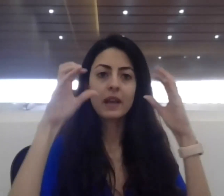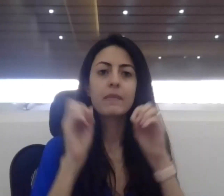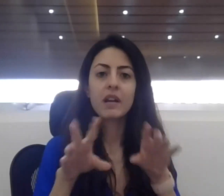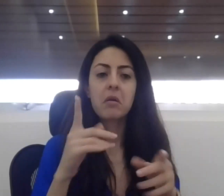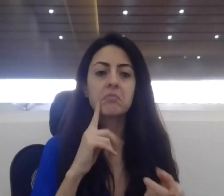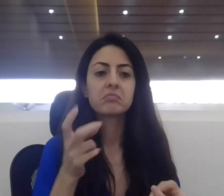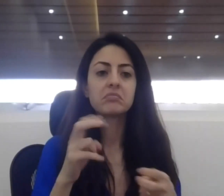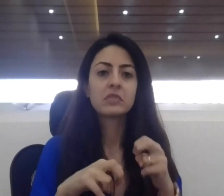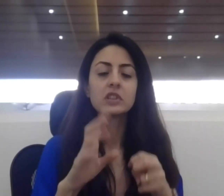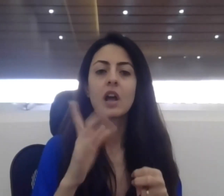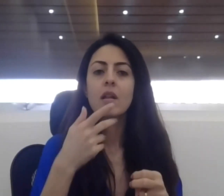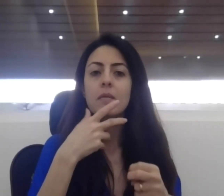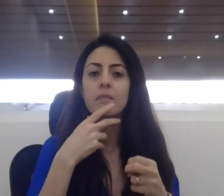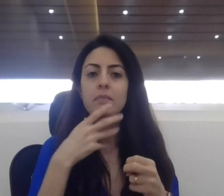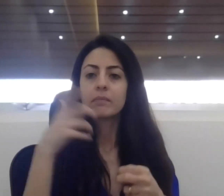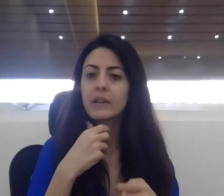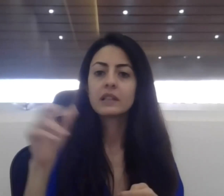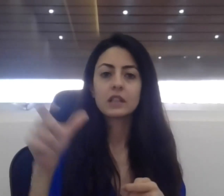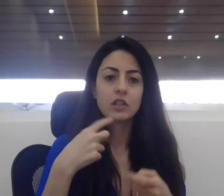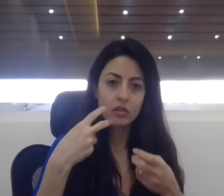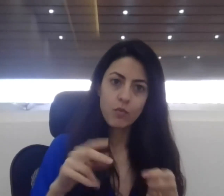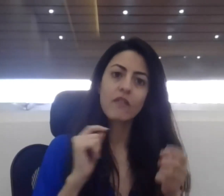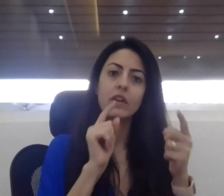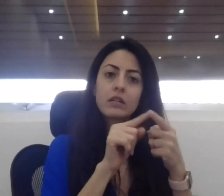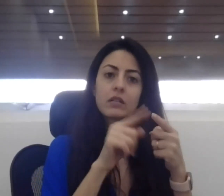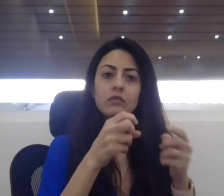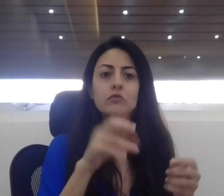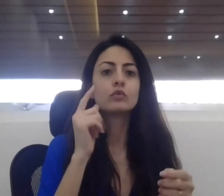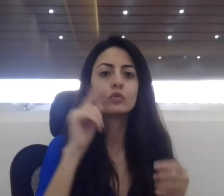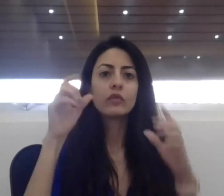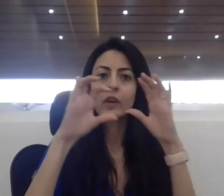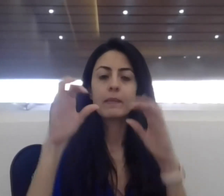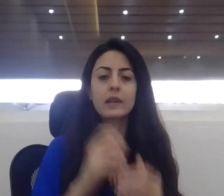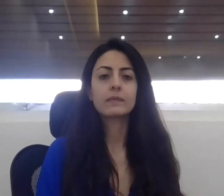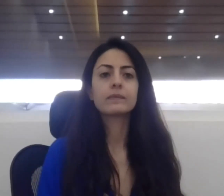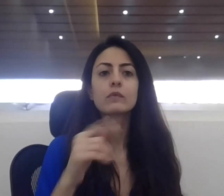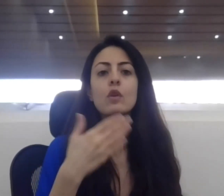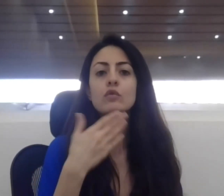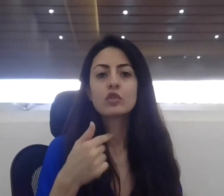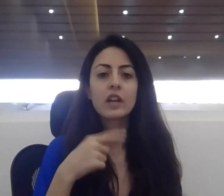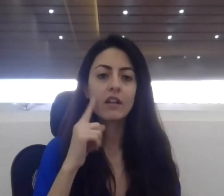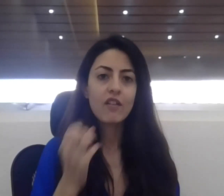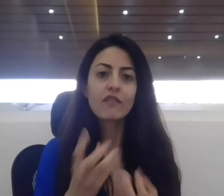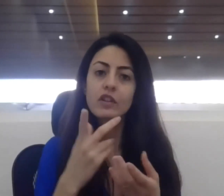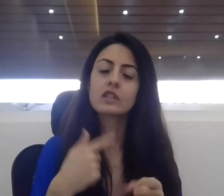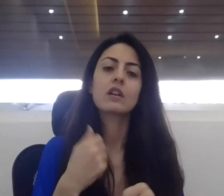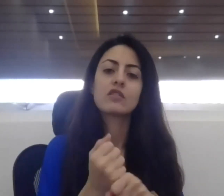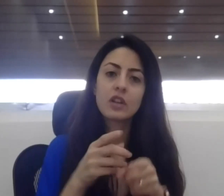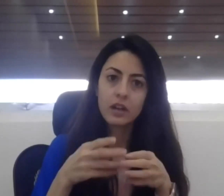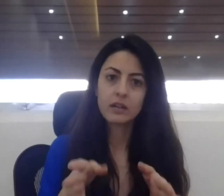my presentation. And thank you for the invitation and for